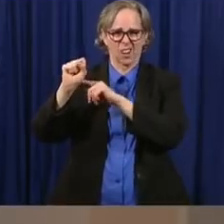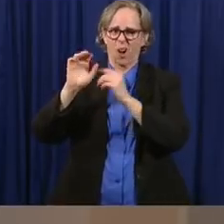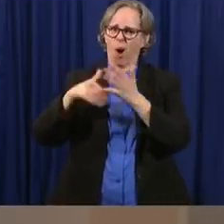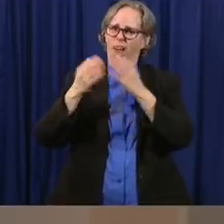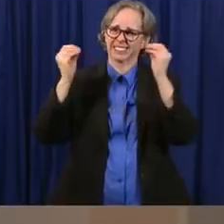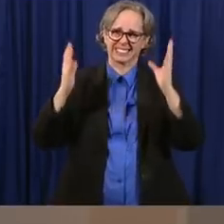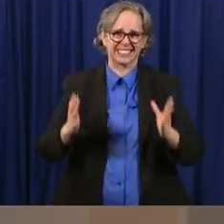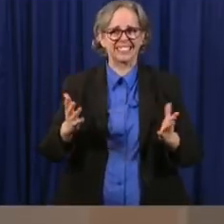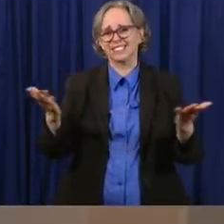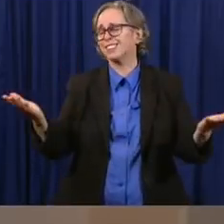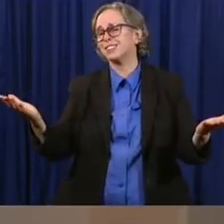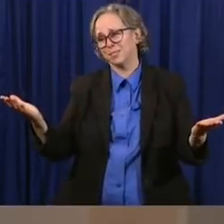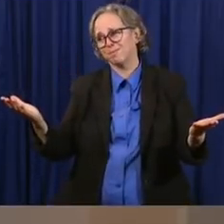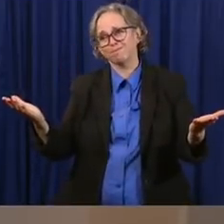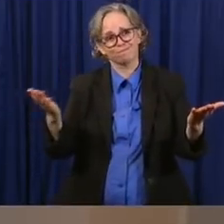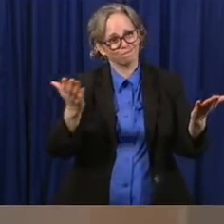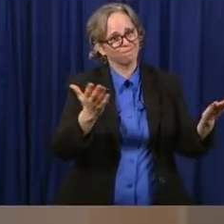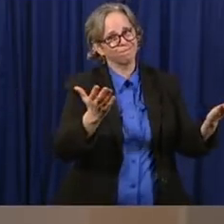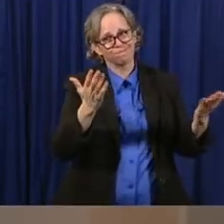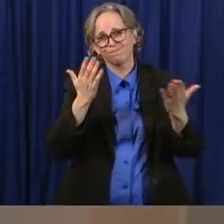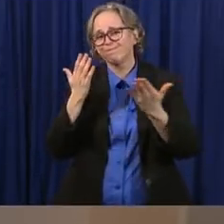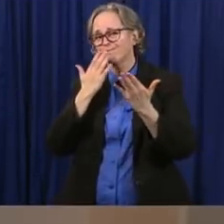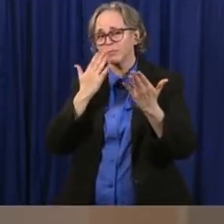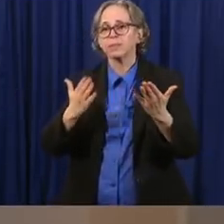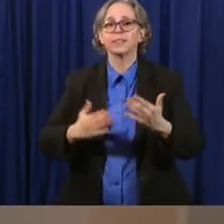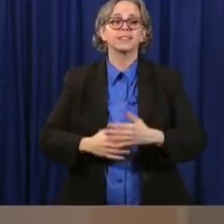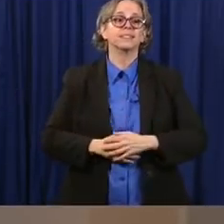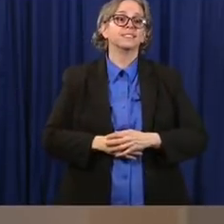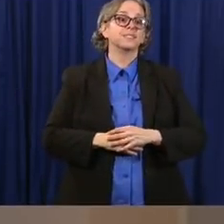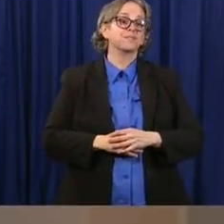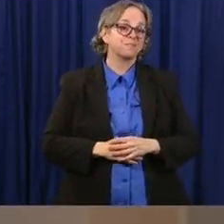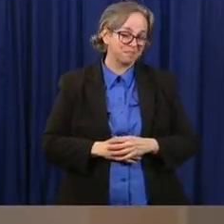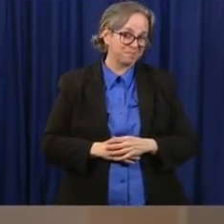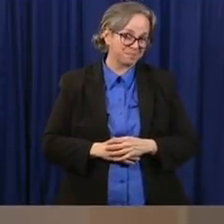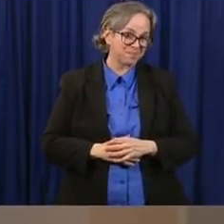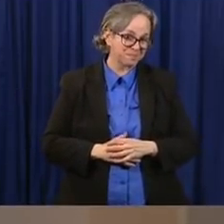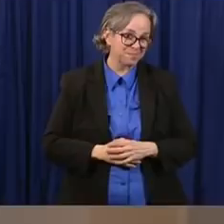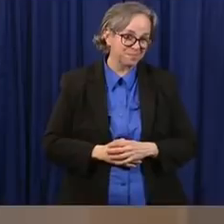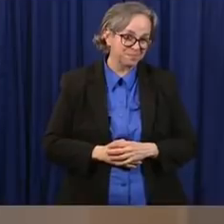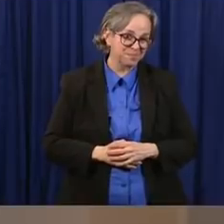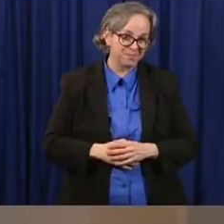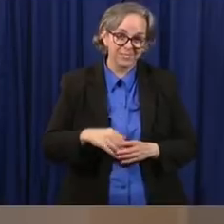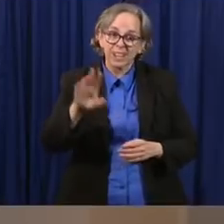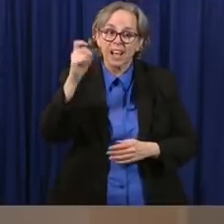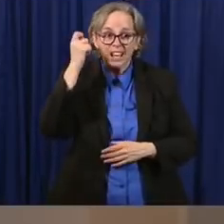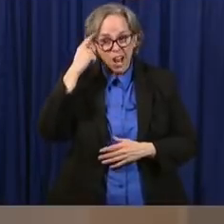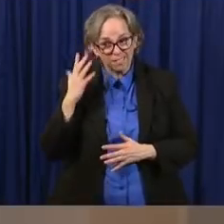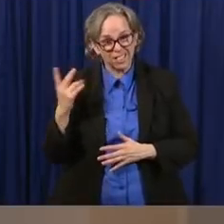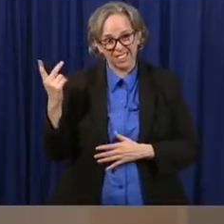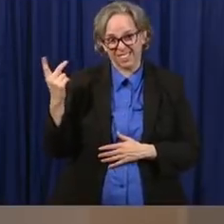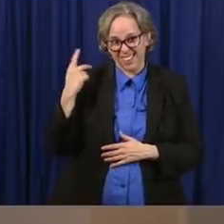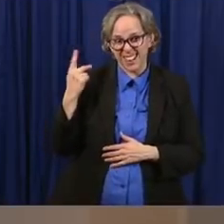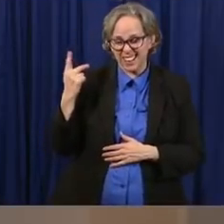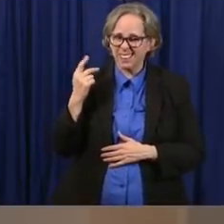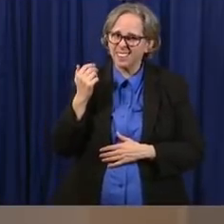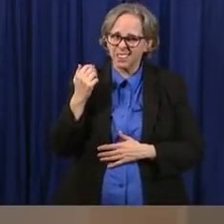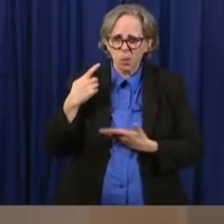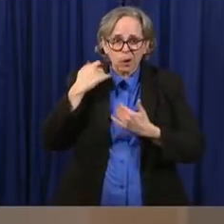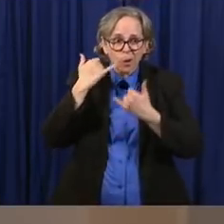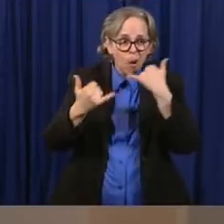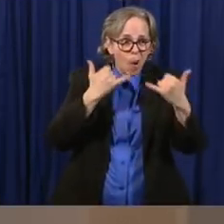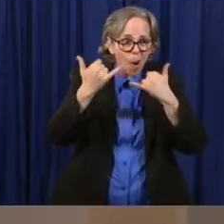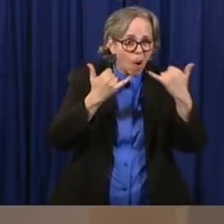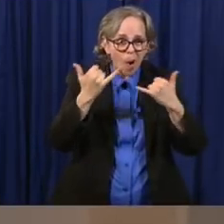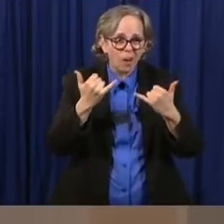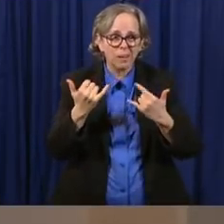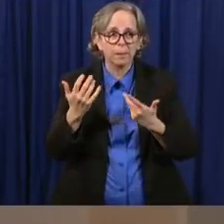work. One of the things, the Governor and I do calls with mayors and business leaders and county commissioners and elected officials all the